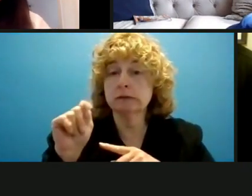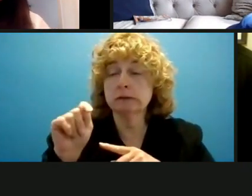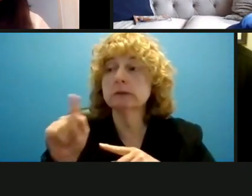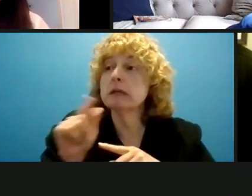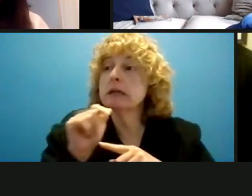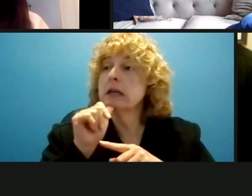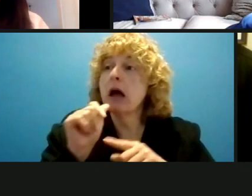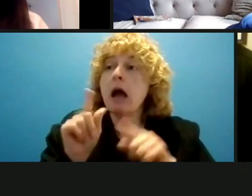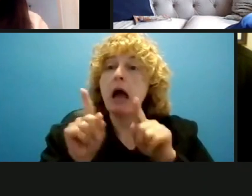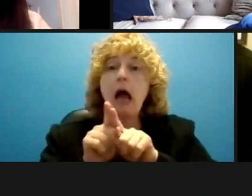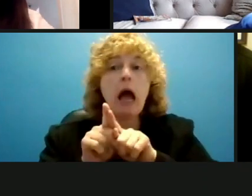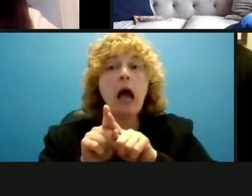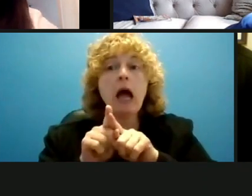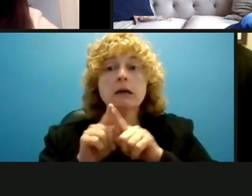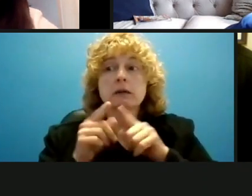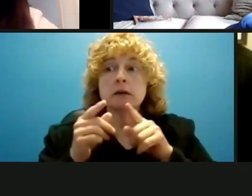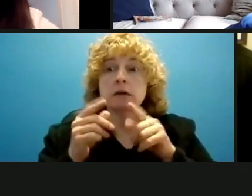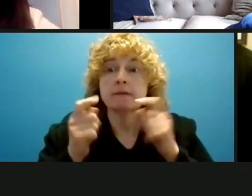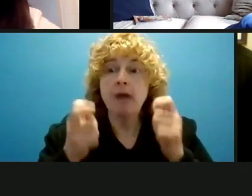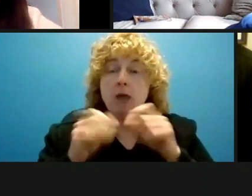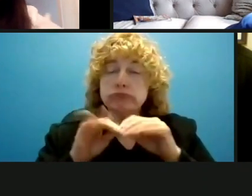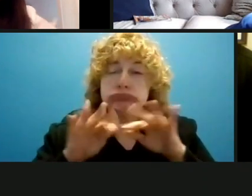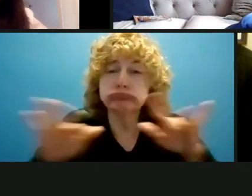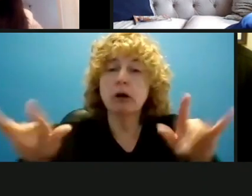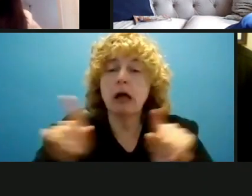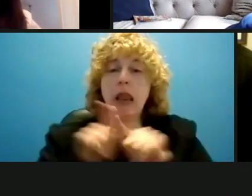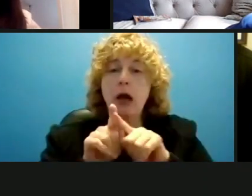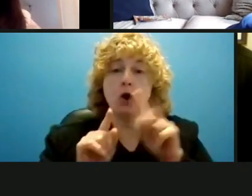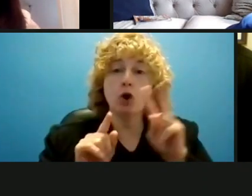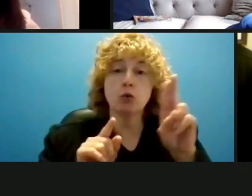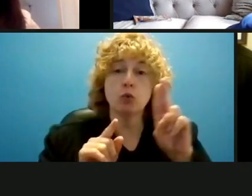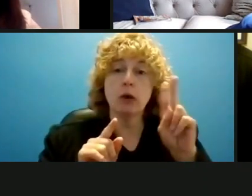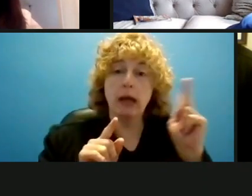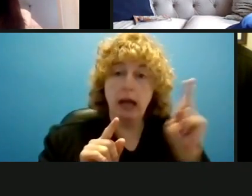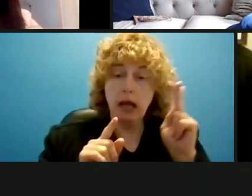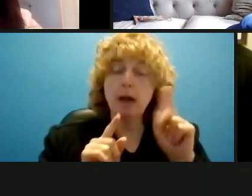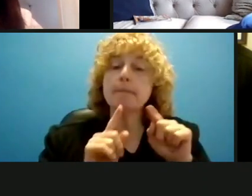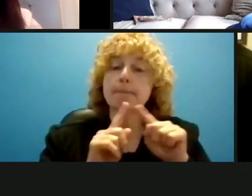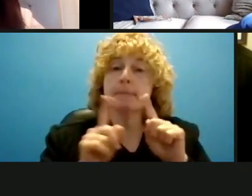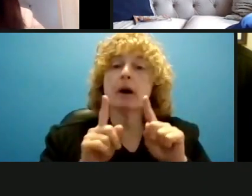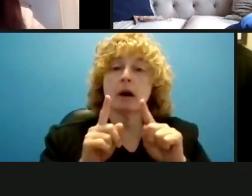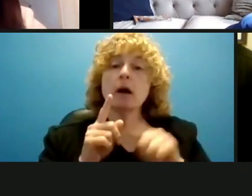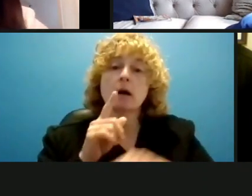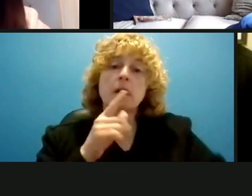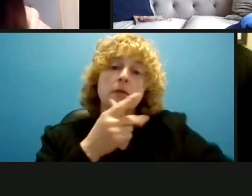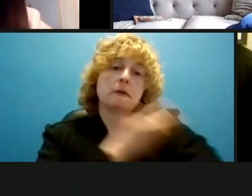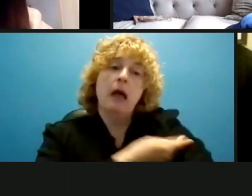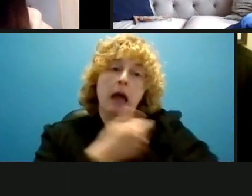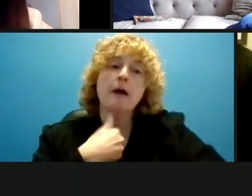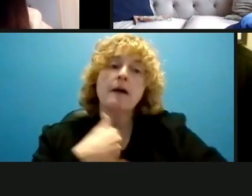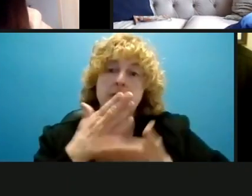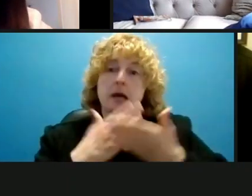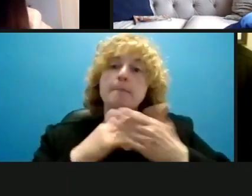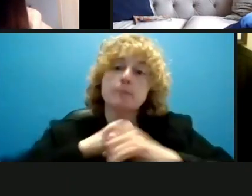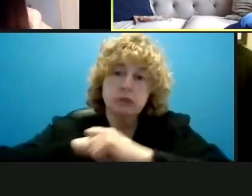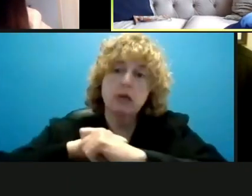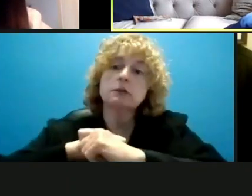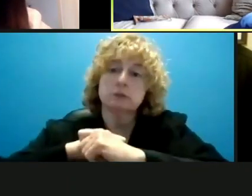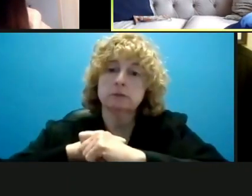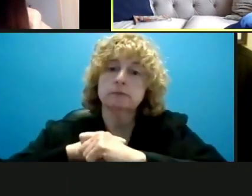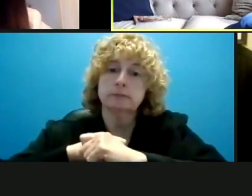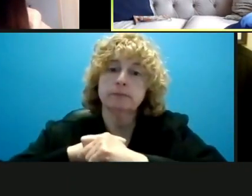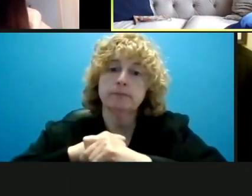UK variant. But still, there is protection against the South African variant. I